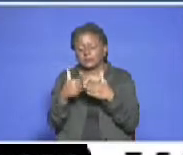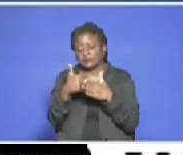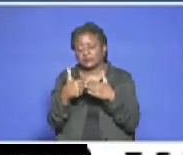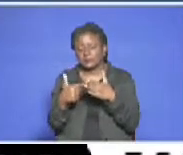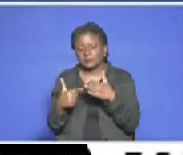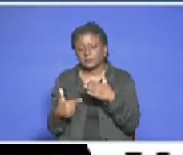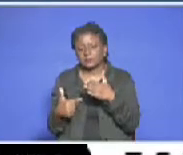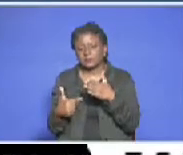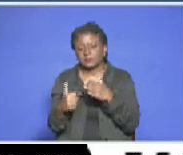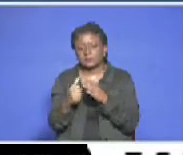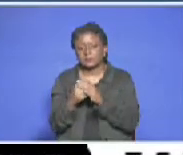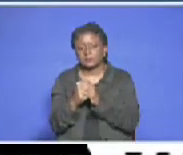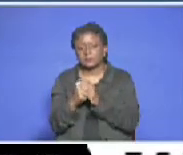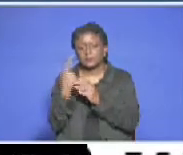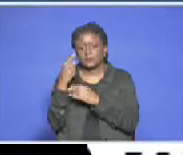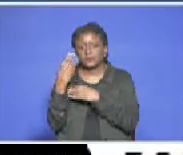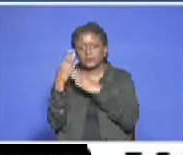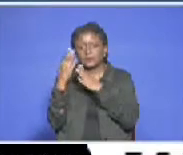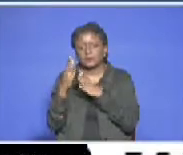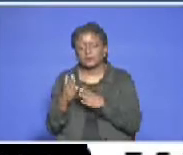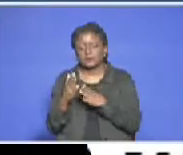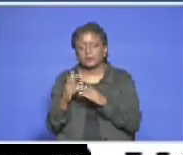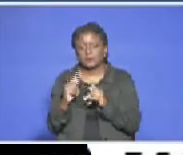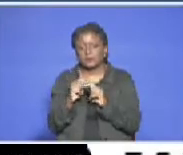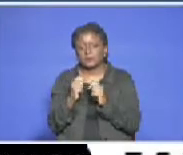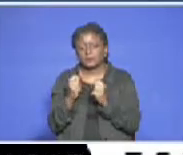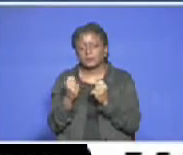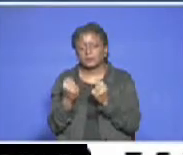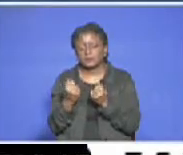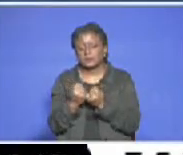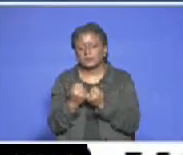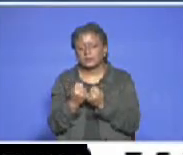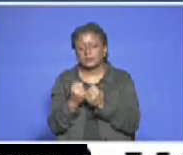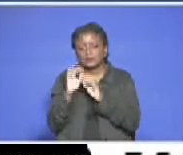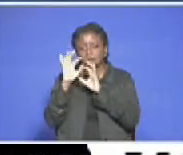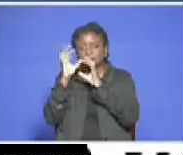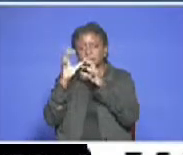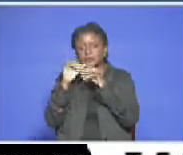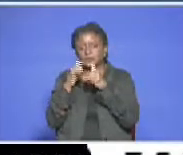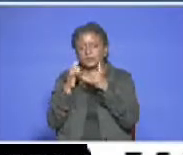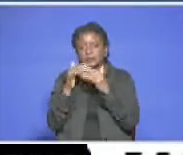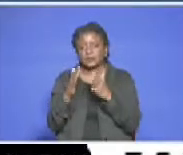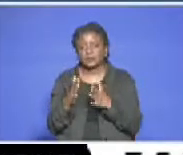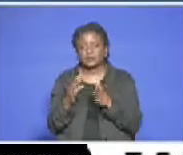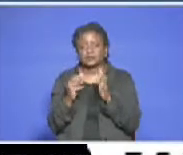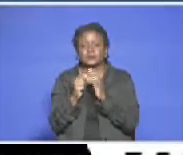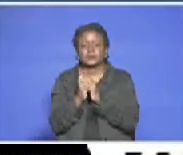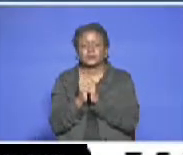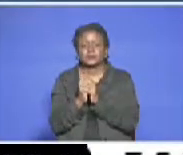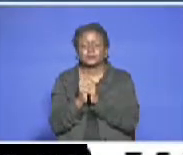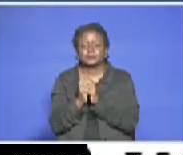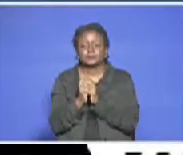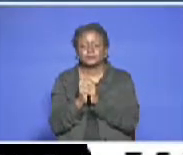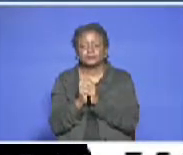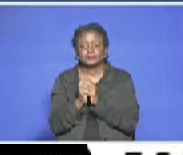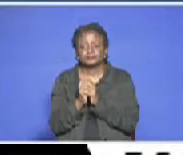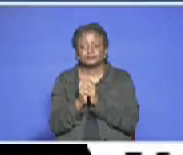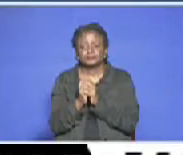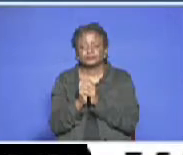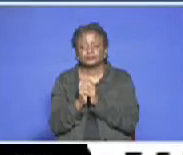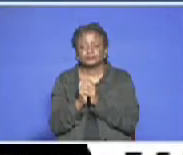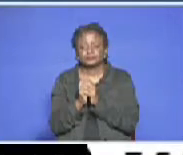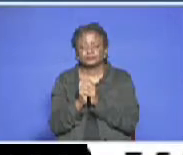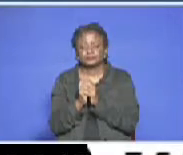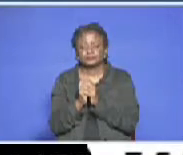Mackey, Tavario Miller, Travis Munnings, David Nesbitt, Ahmad Pratt, Godfrey Roll, Lyndon Rose,